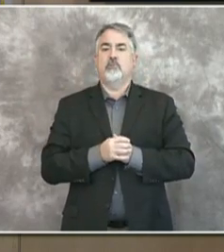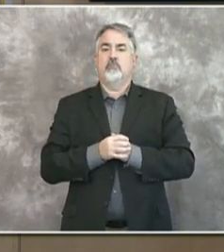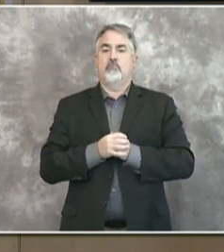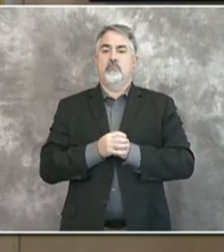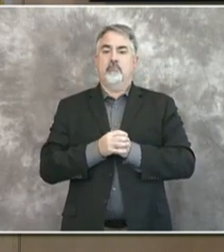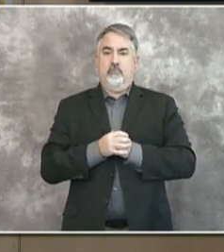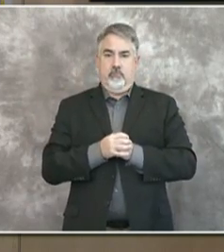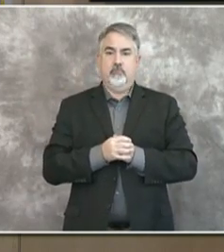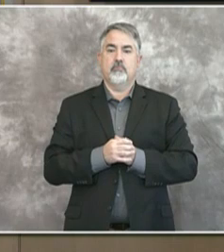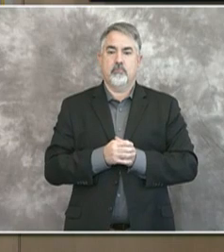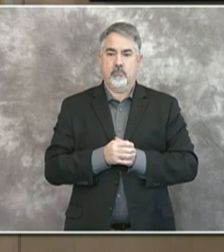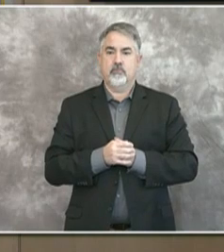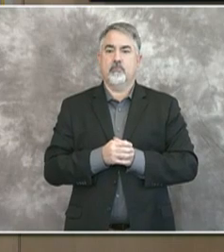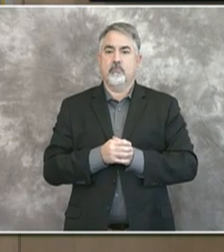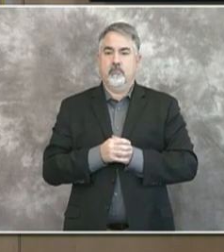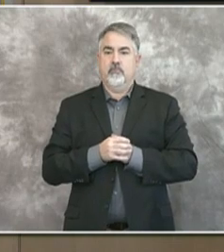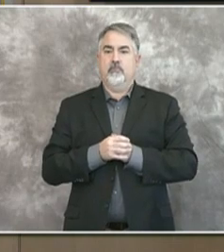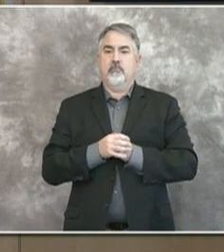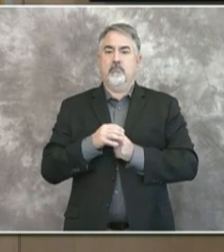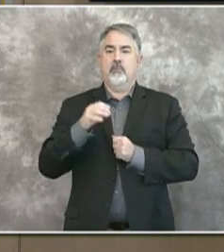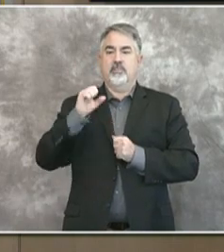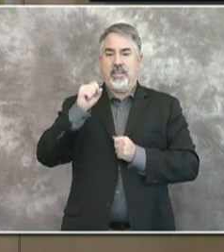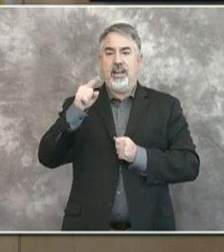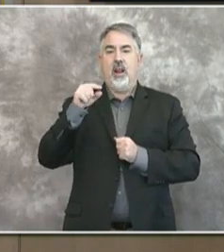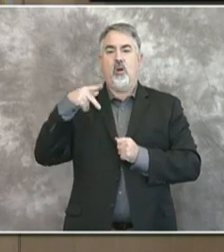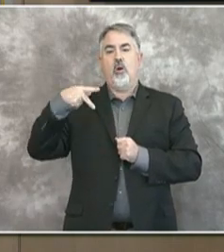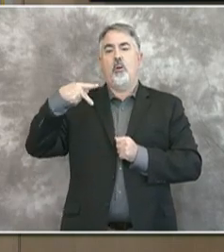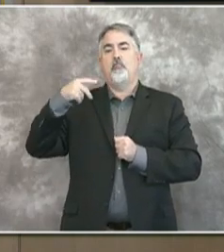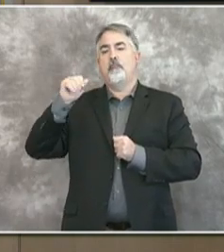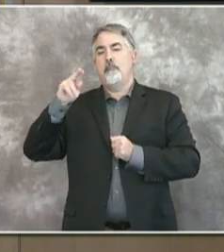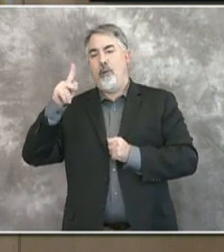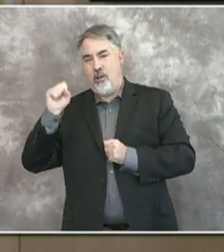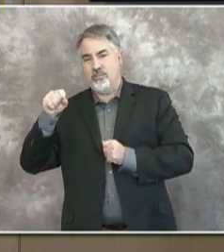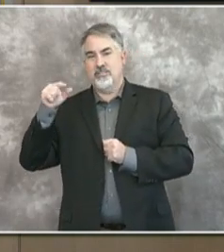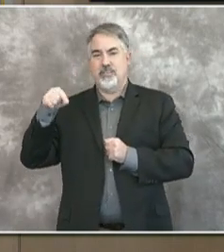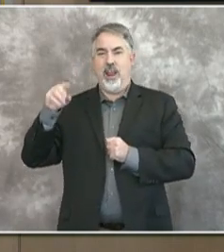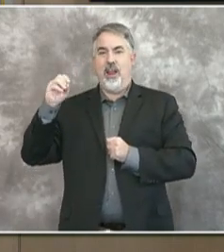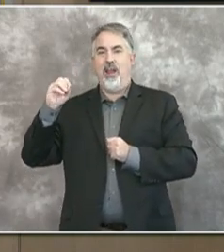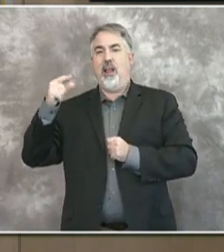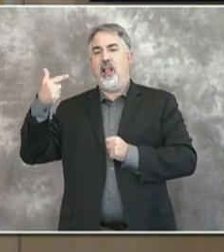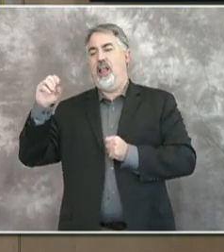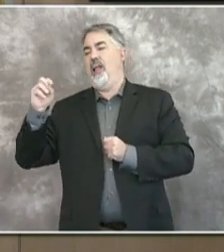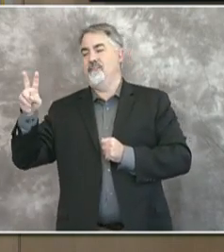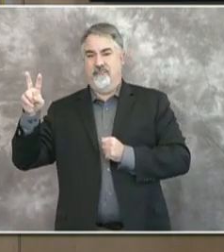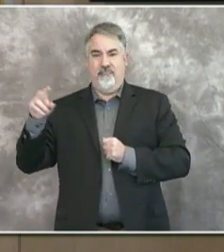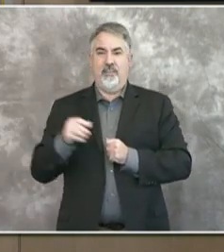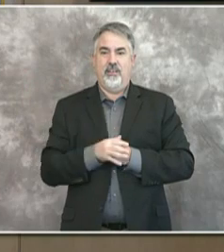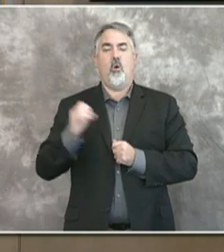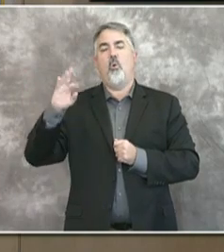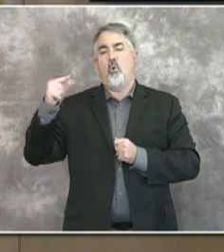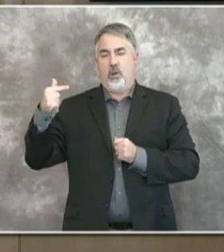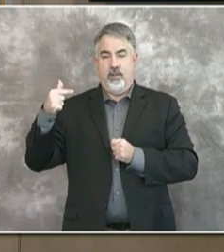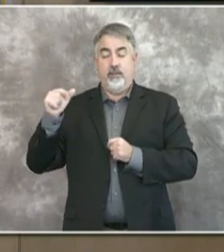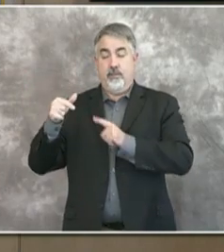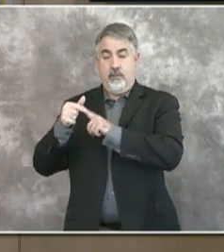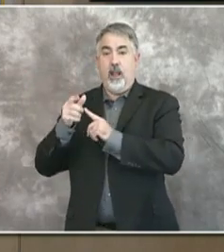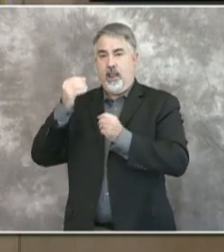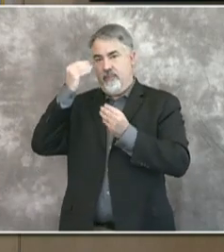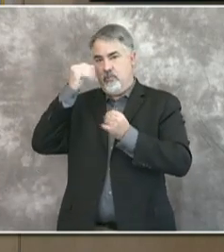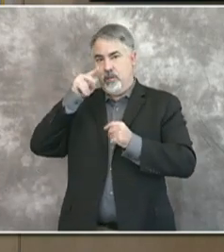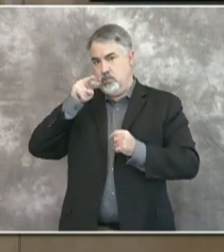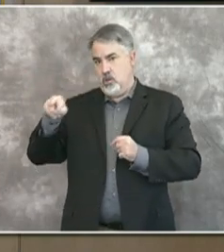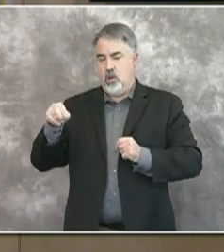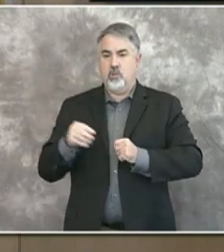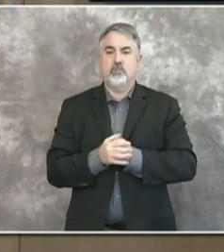Please remember that our campgrounds will be at reduced capacity to ensure that we adhere to the social distancing requirements. So you're going to need a